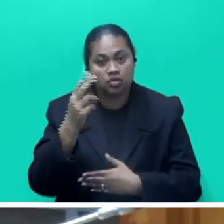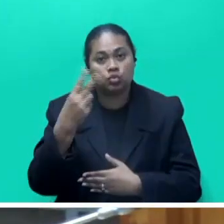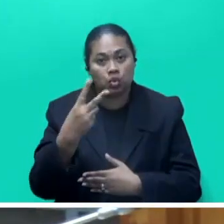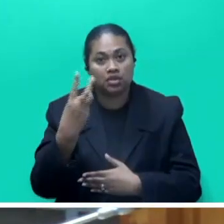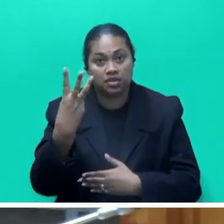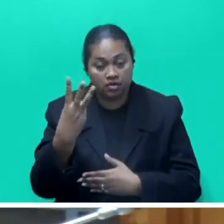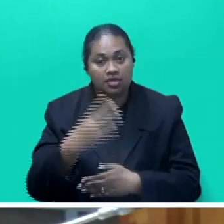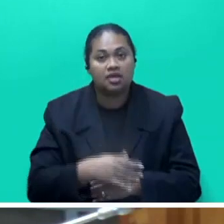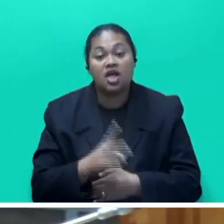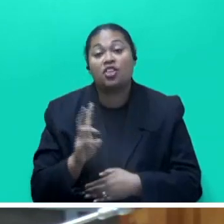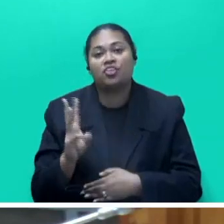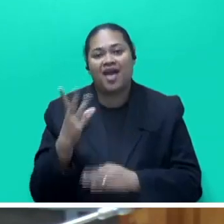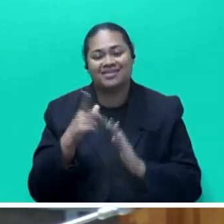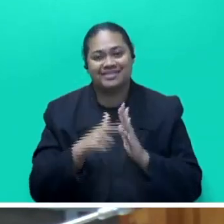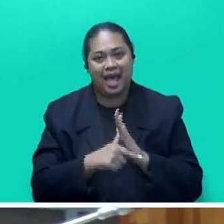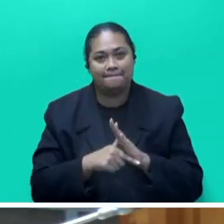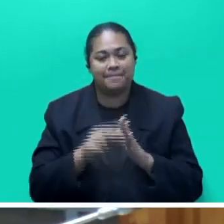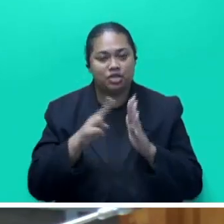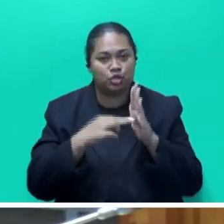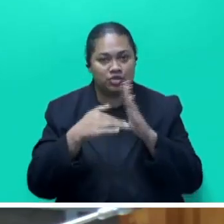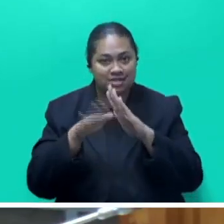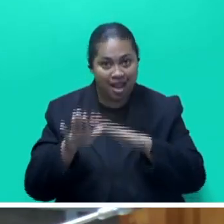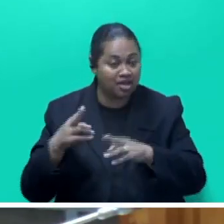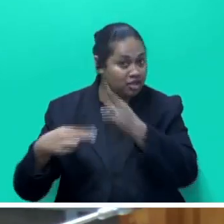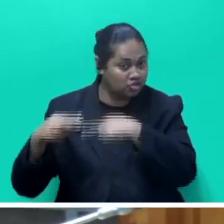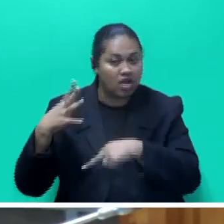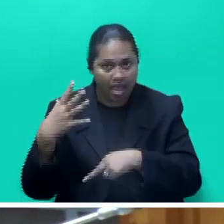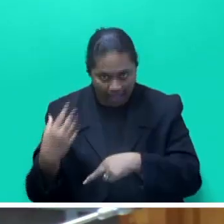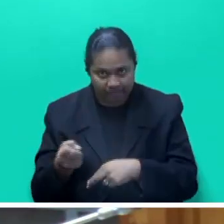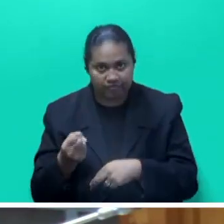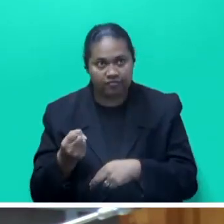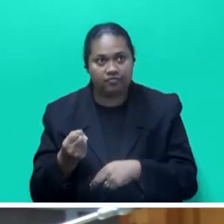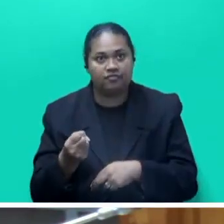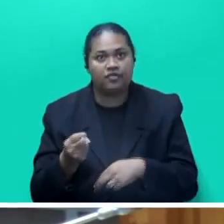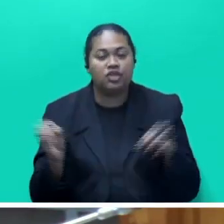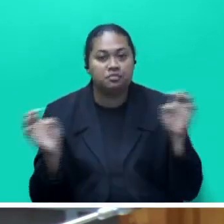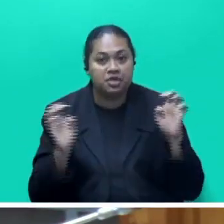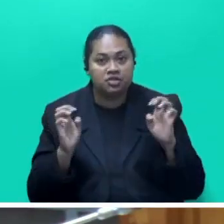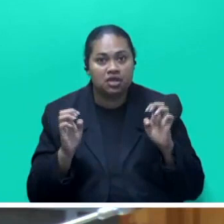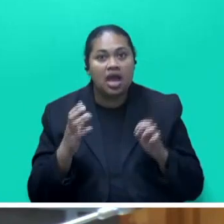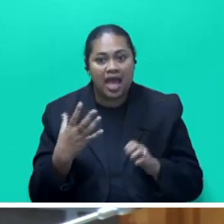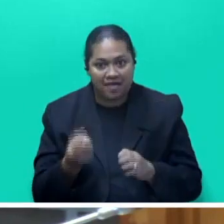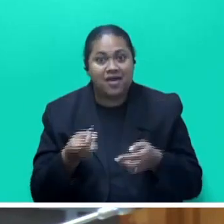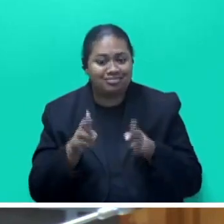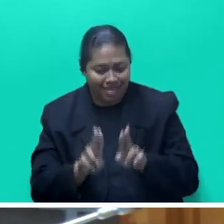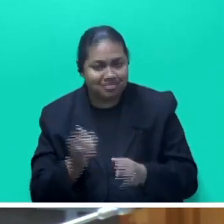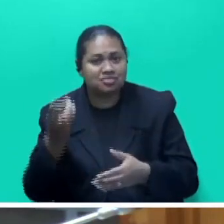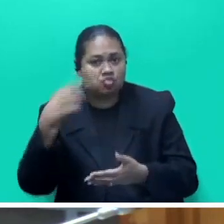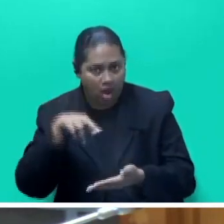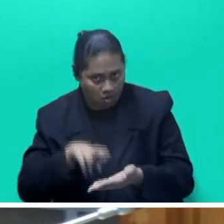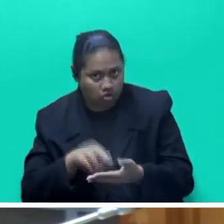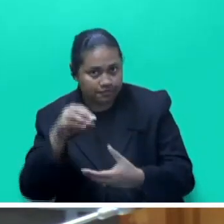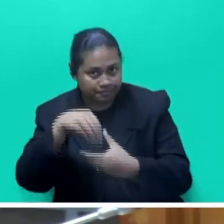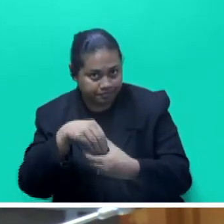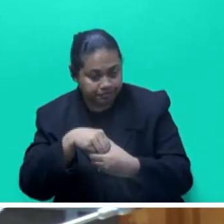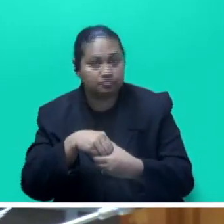time in New Zealand's history to have a national emergency with a number of 11 fatalities recorded, sir. Mr. Speaker, sir,